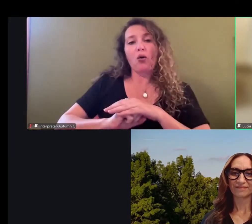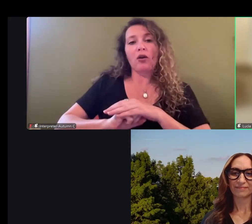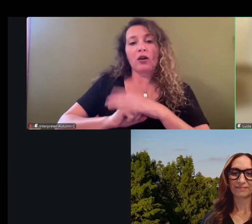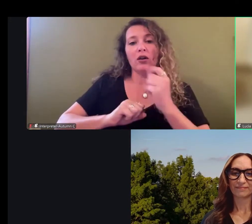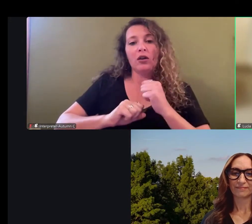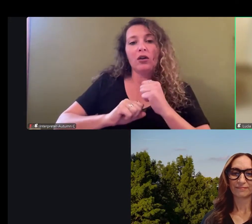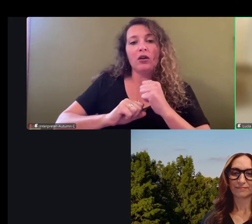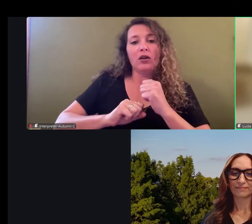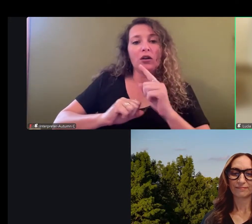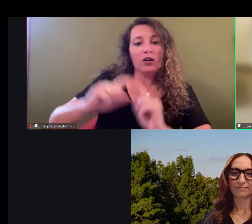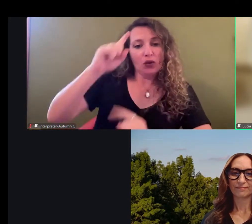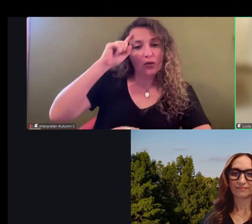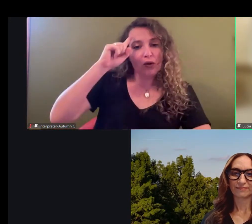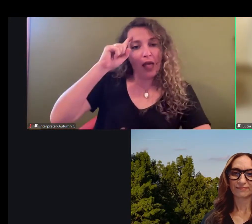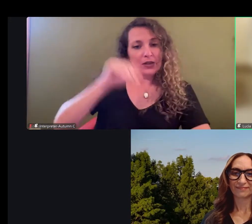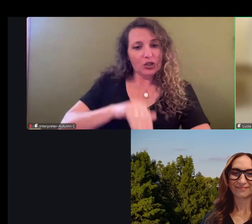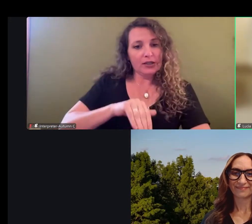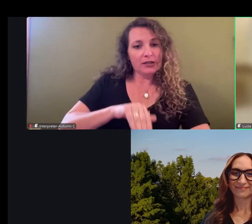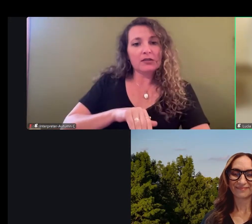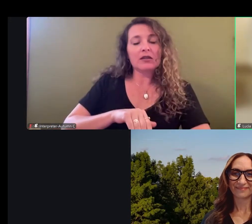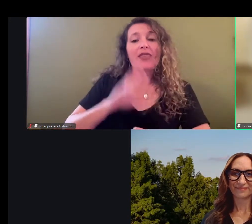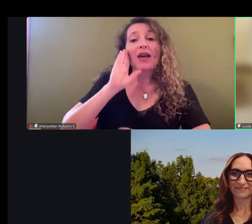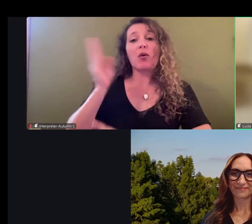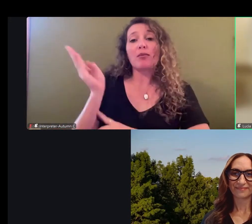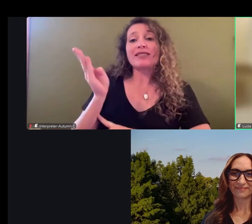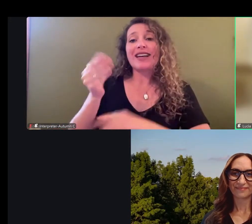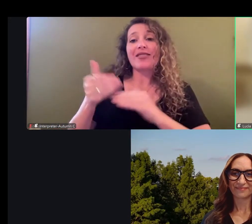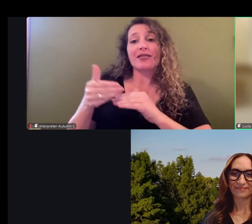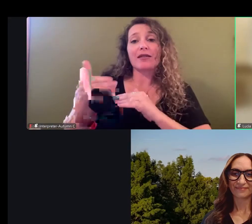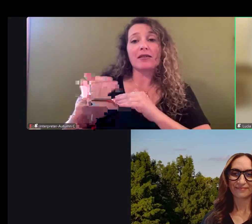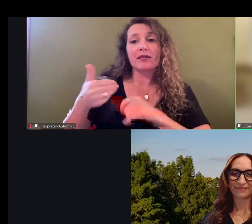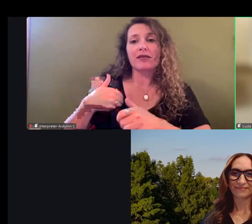presenting the following: